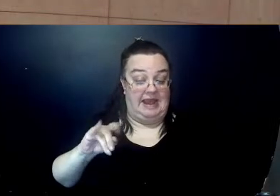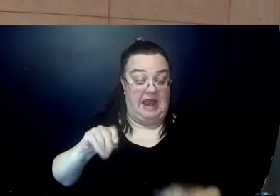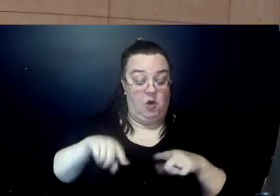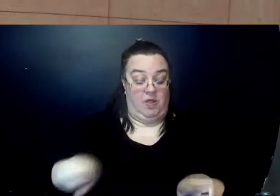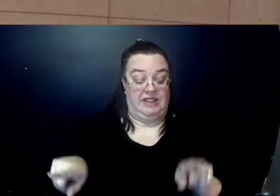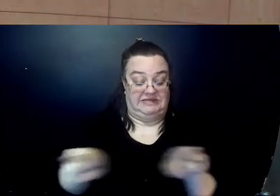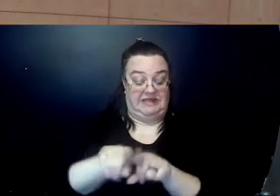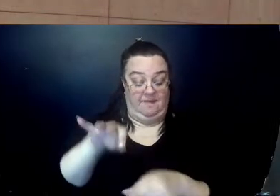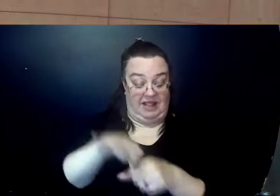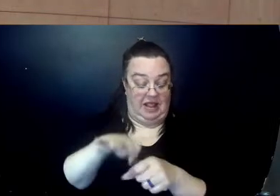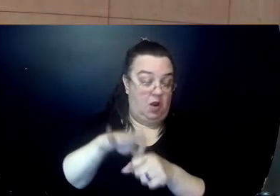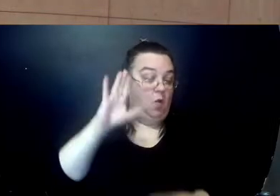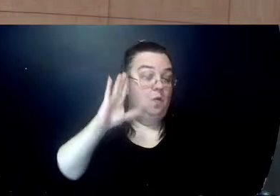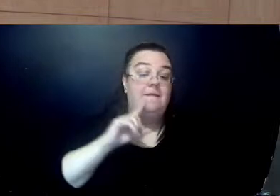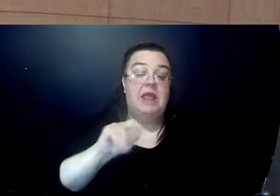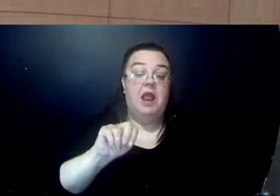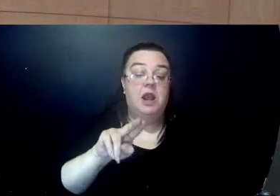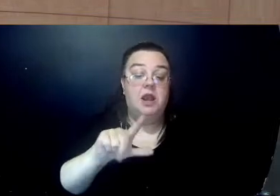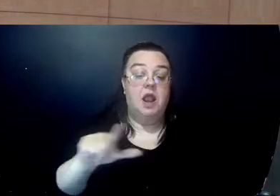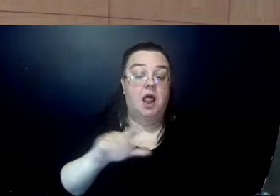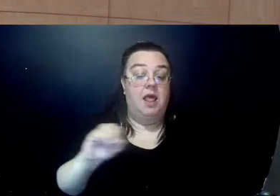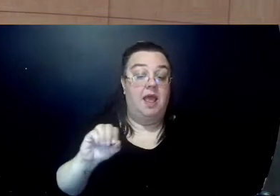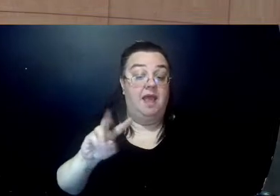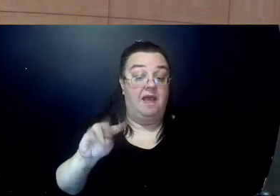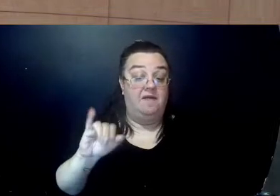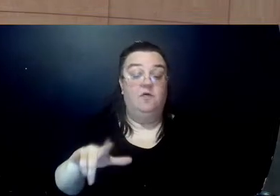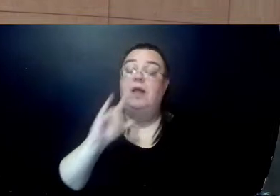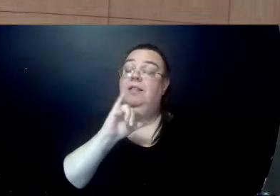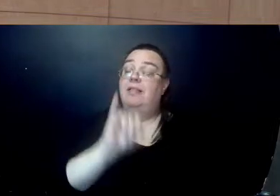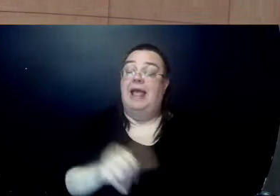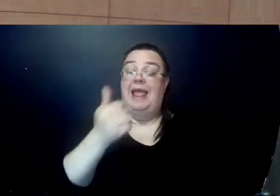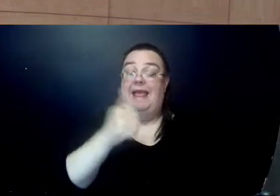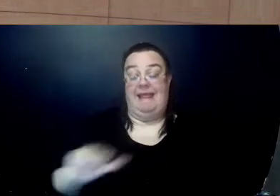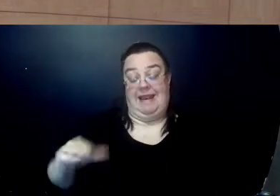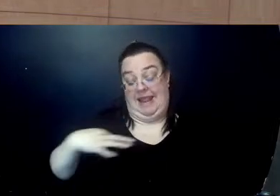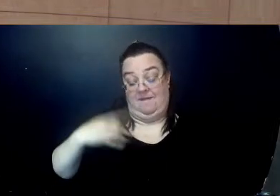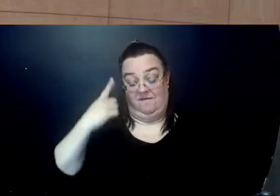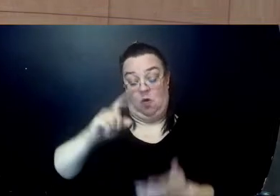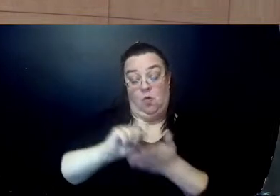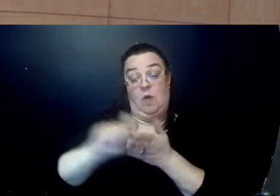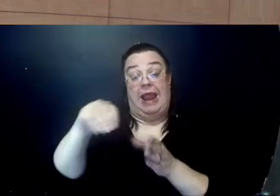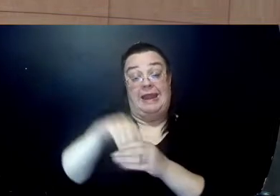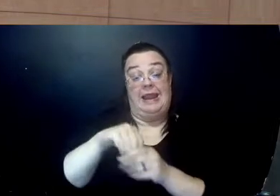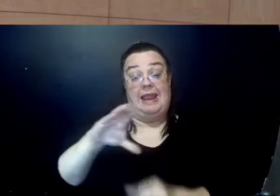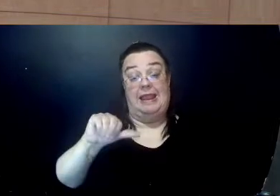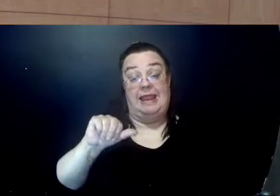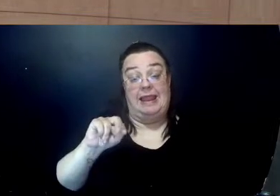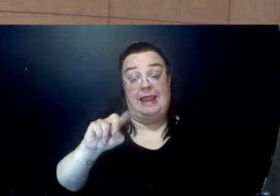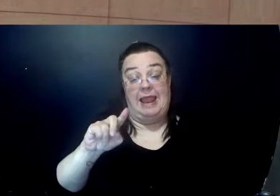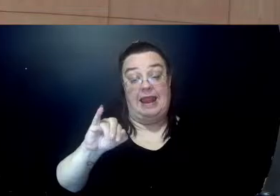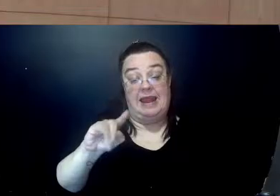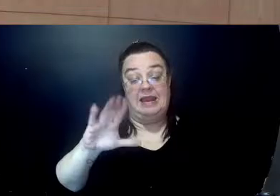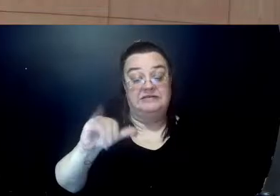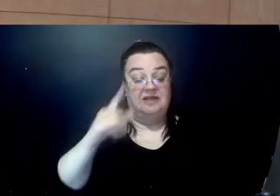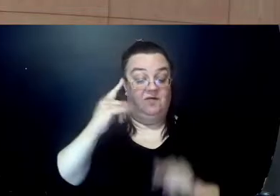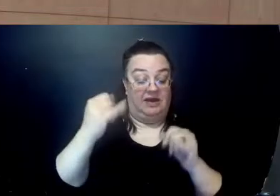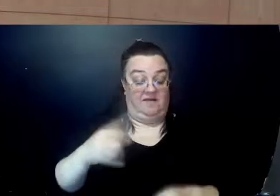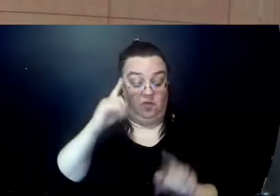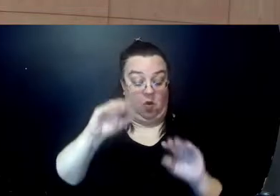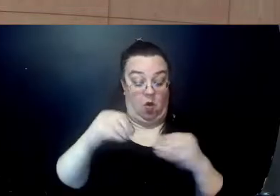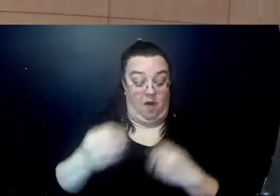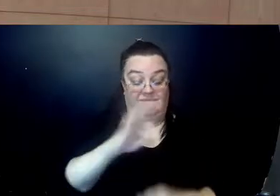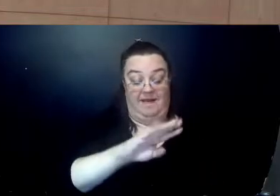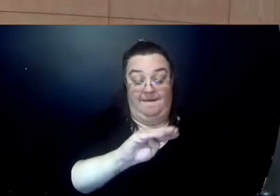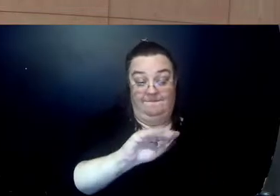election shall be null and void. Likewise, any application for write-in candidacy for an individual for the office of mayor and